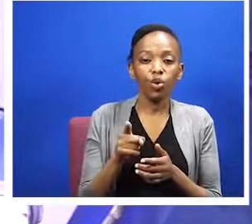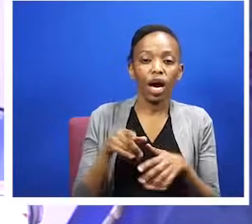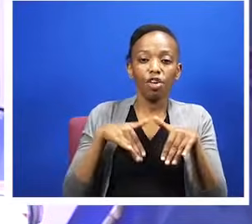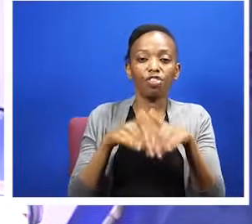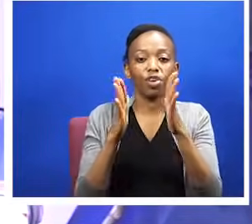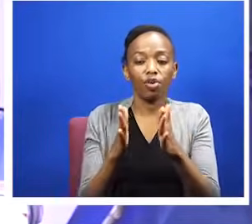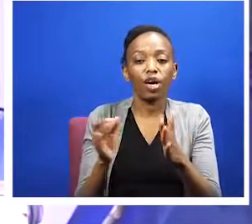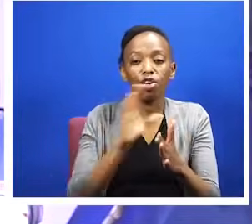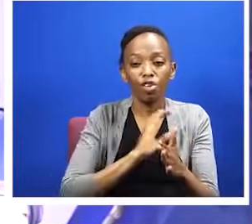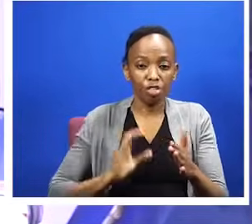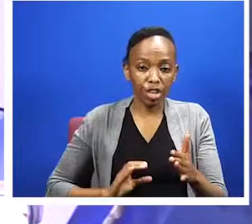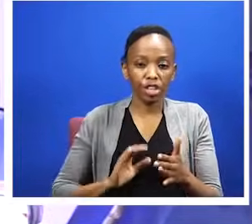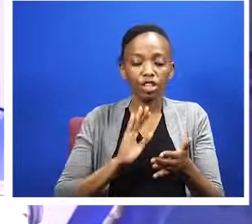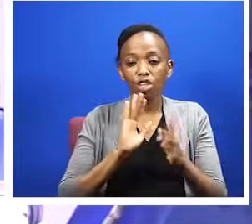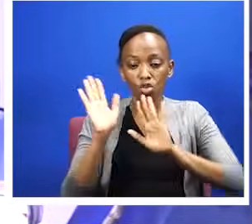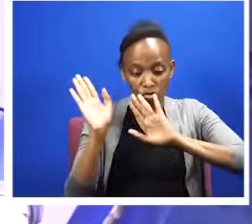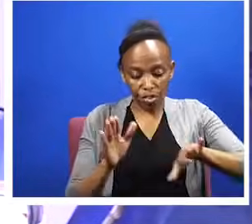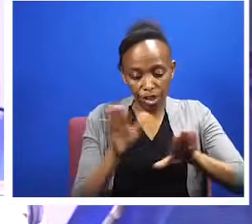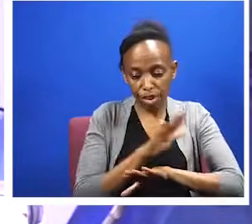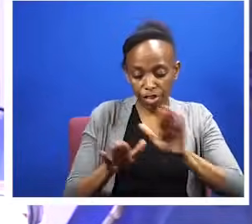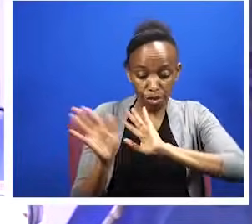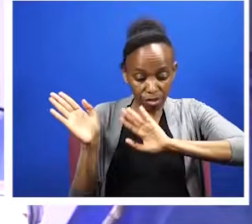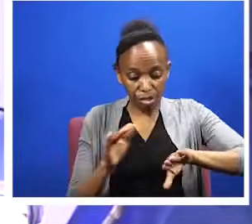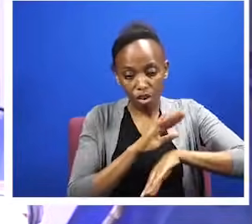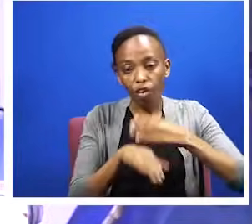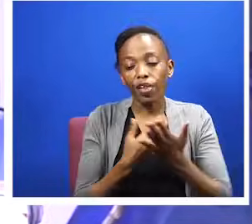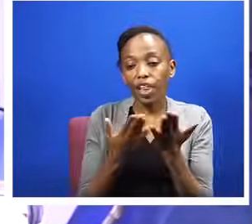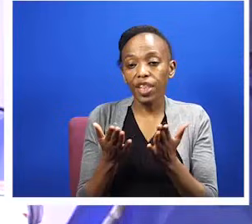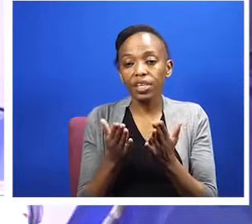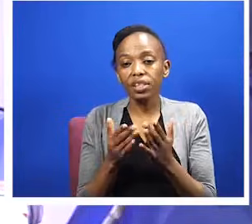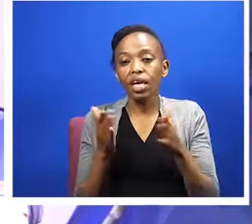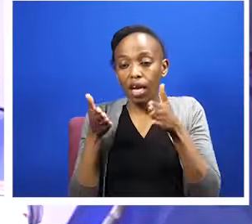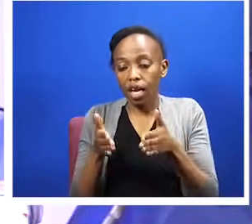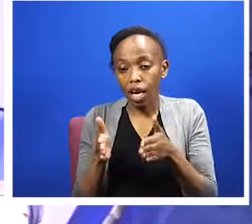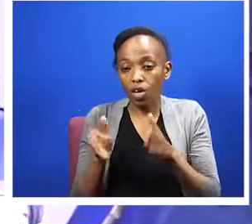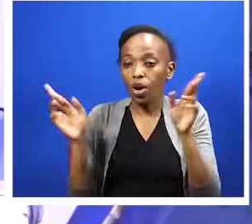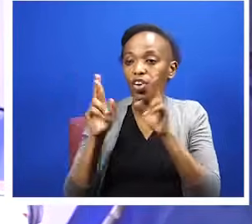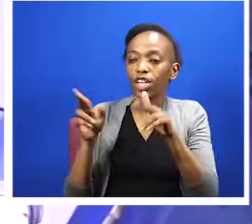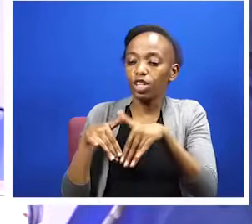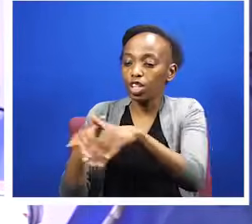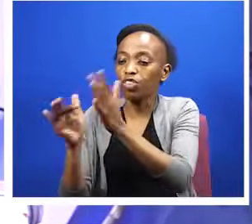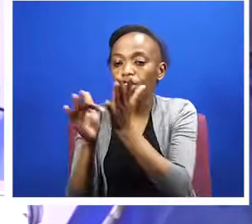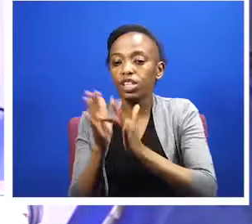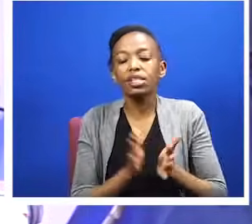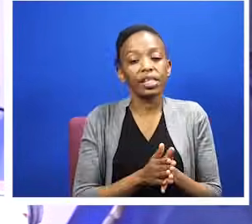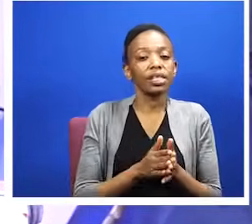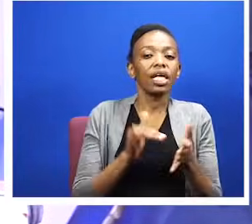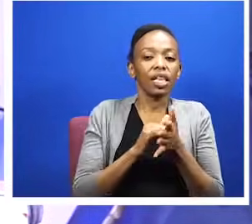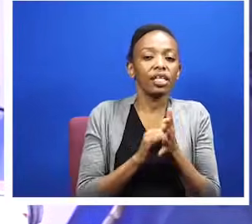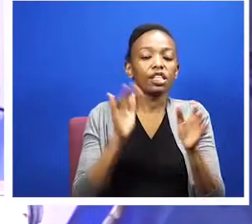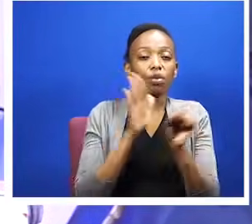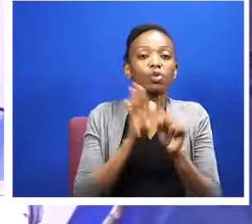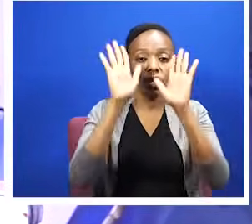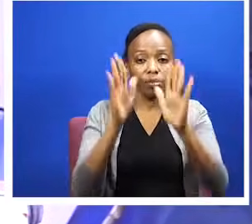of Christ. You've forgotten everything. You've left all the things behind, and now you're ready to follow Jesus, which is the most